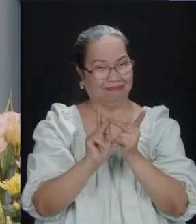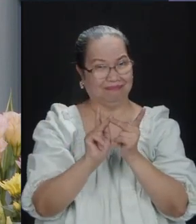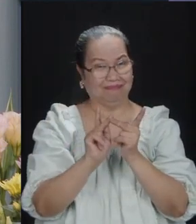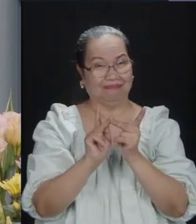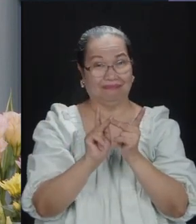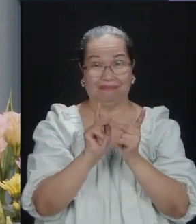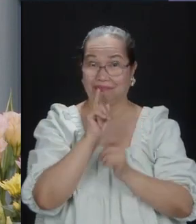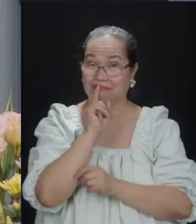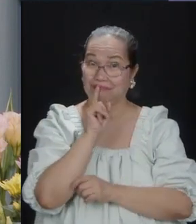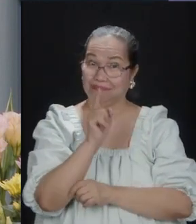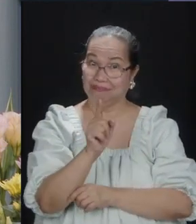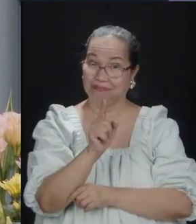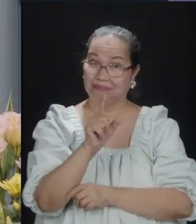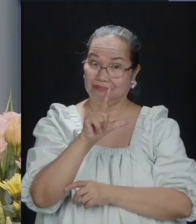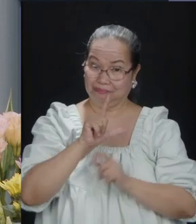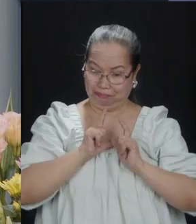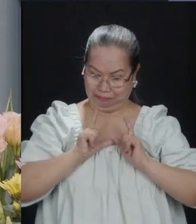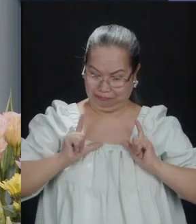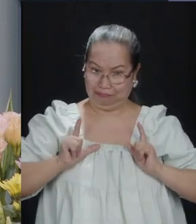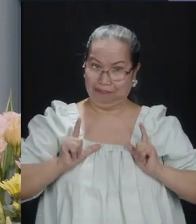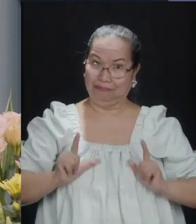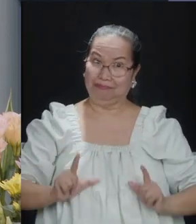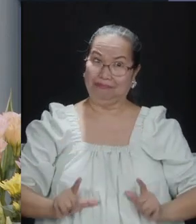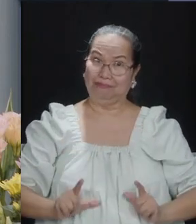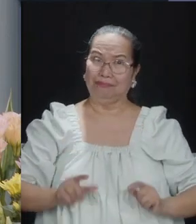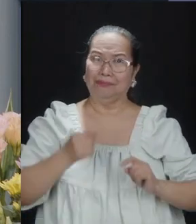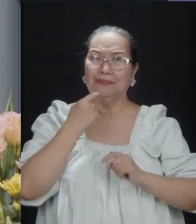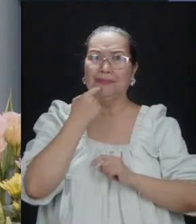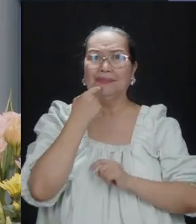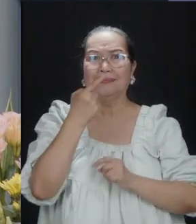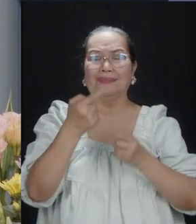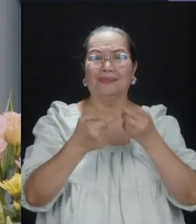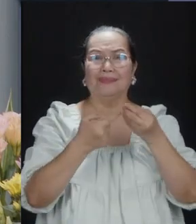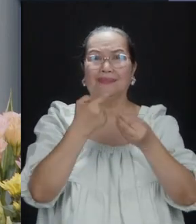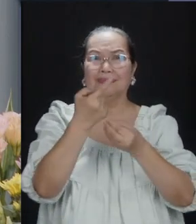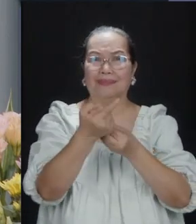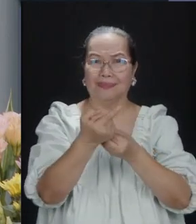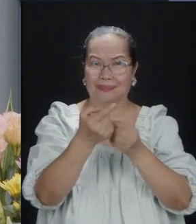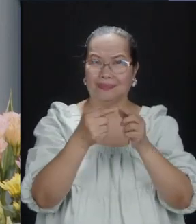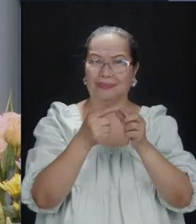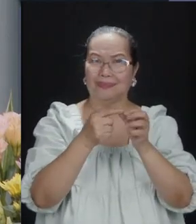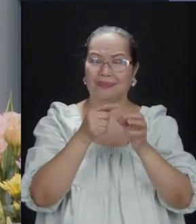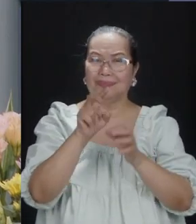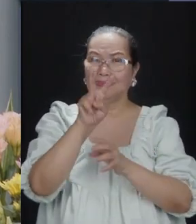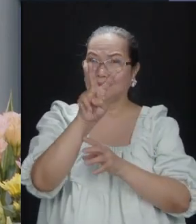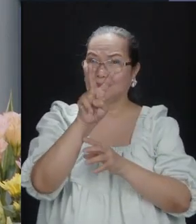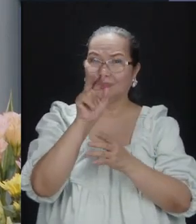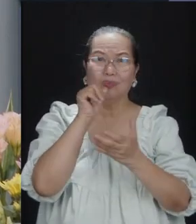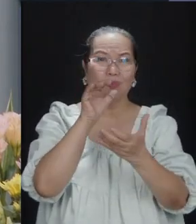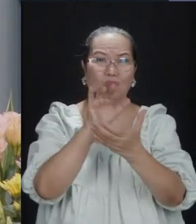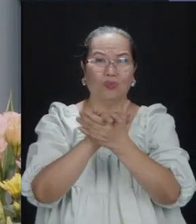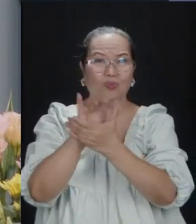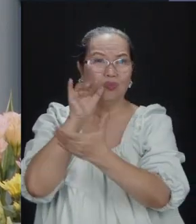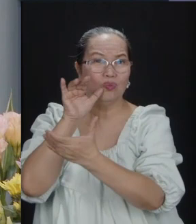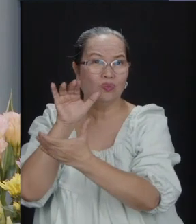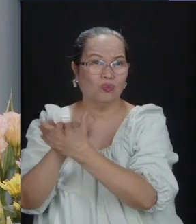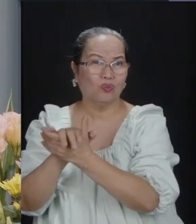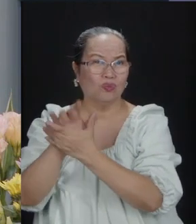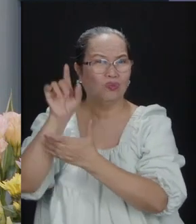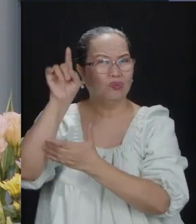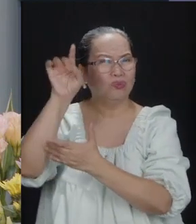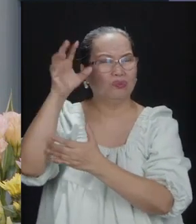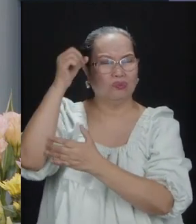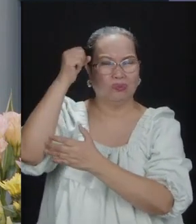Elkanah, a Levite, would have two wives indicate a big departure from God's expressed